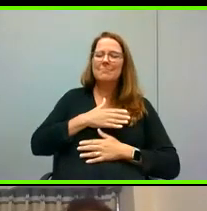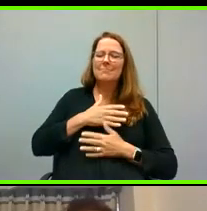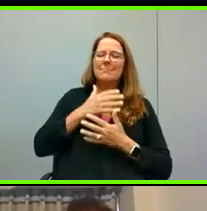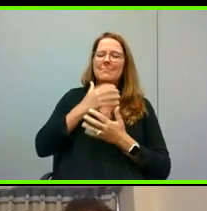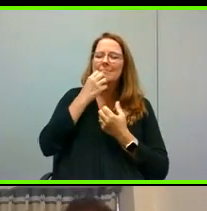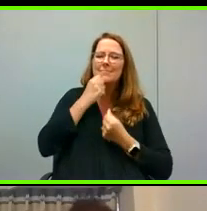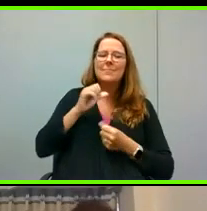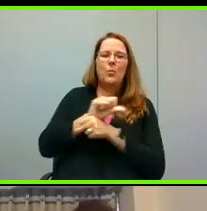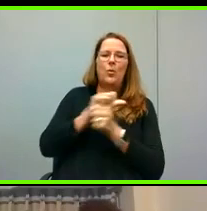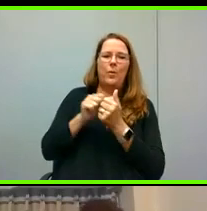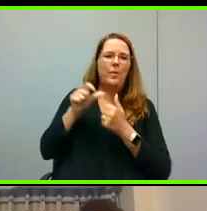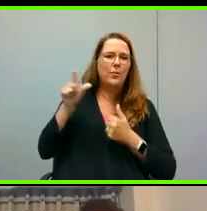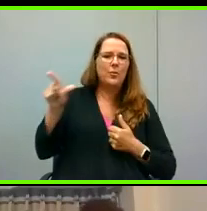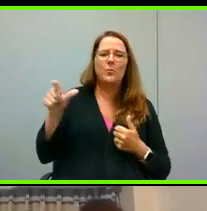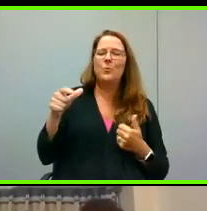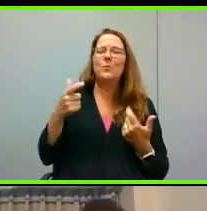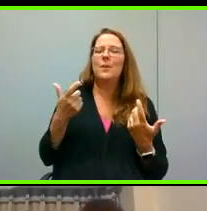could